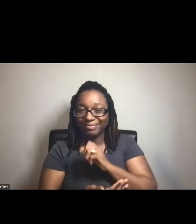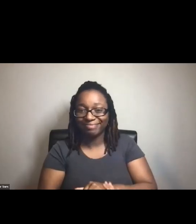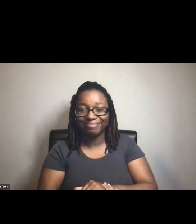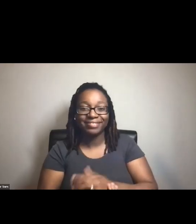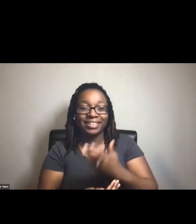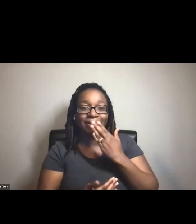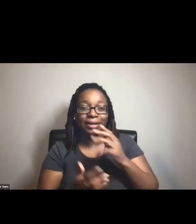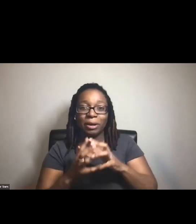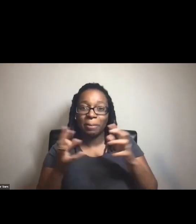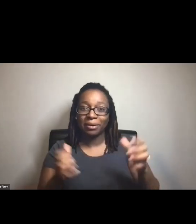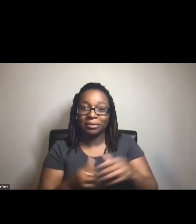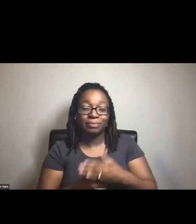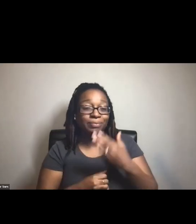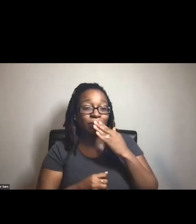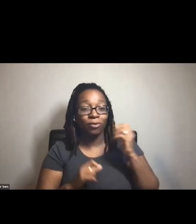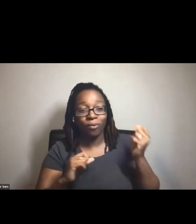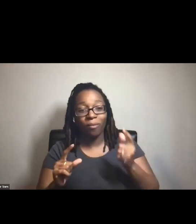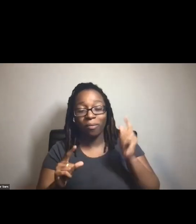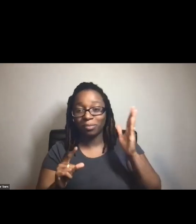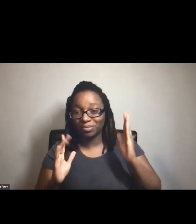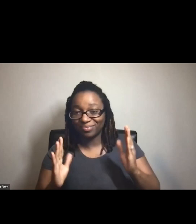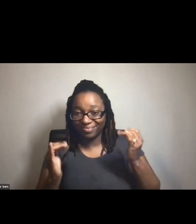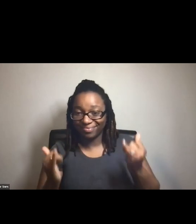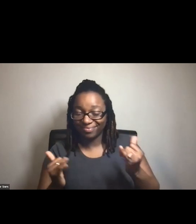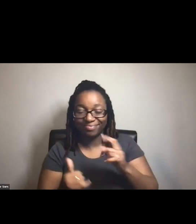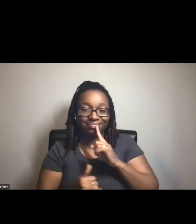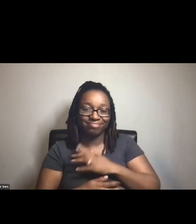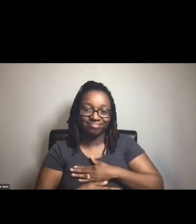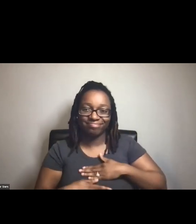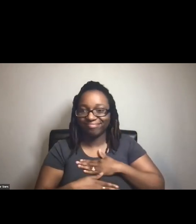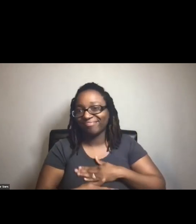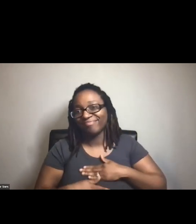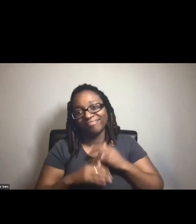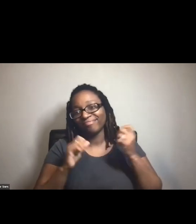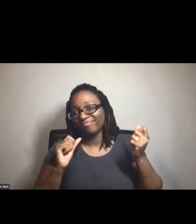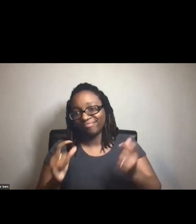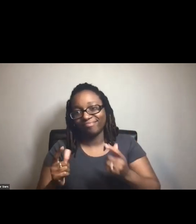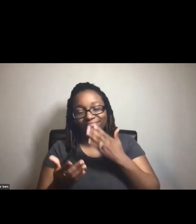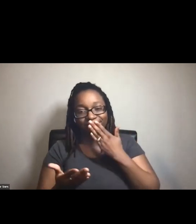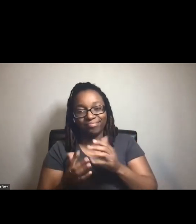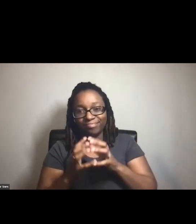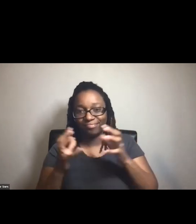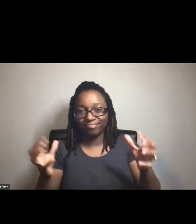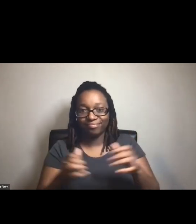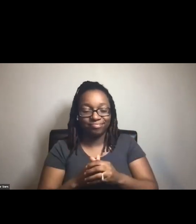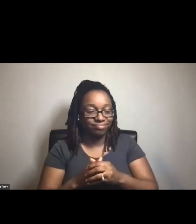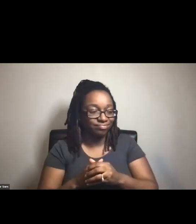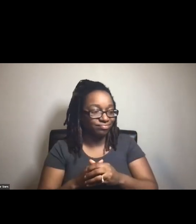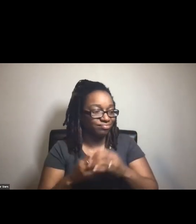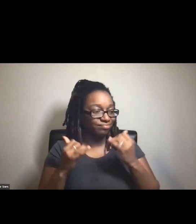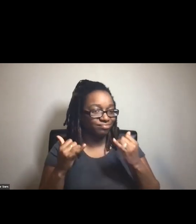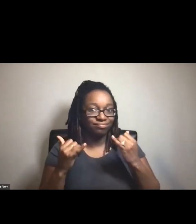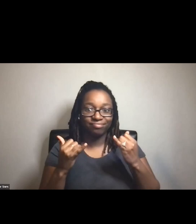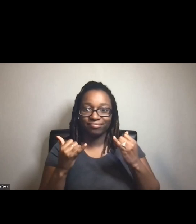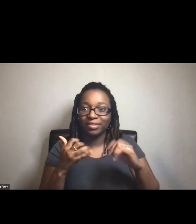much. Thanks to all presenters. We really enjoyed all the presentations. Thank you very much. I guess now